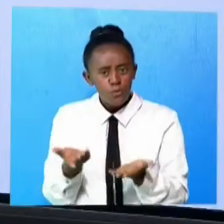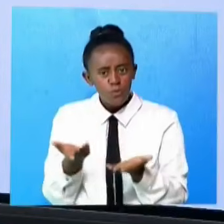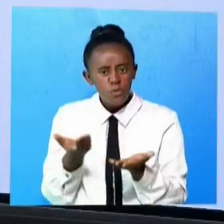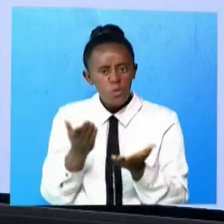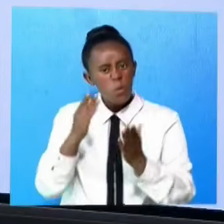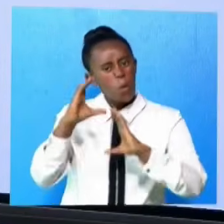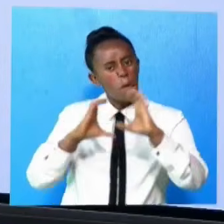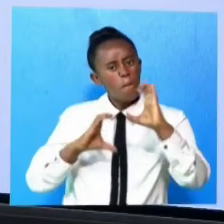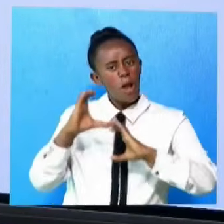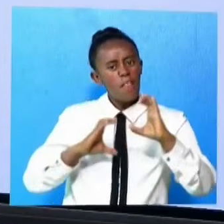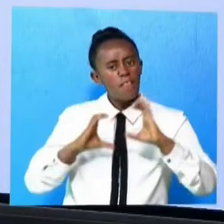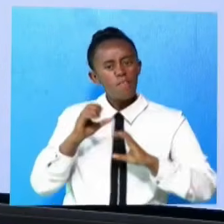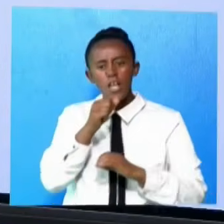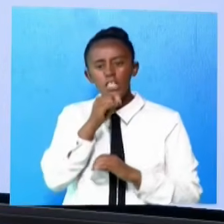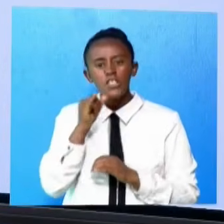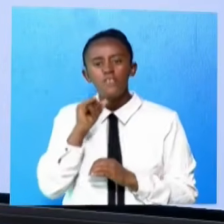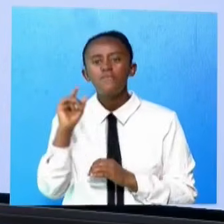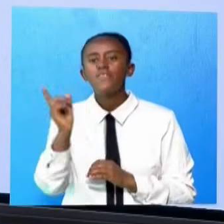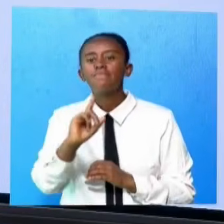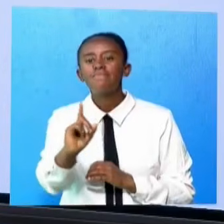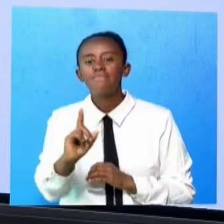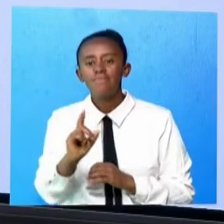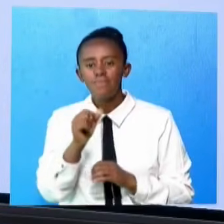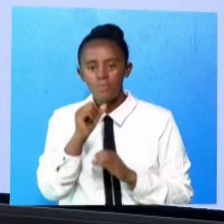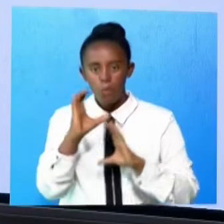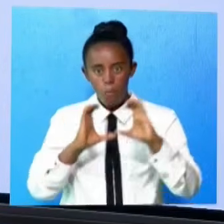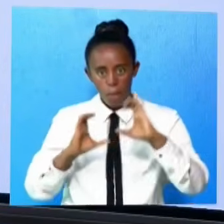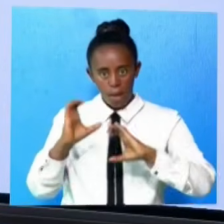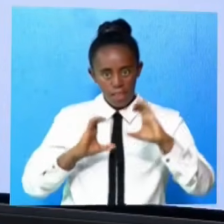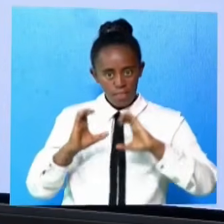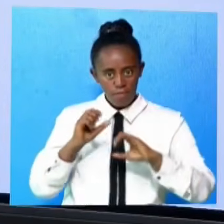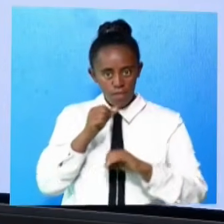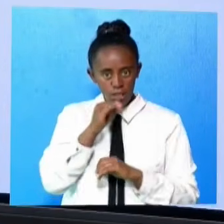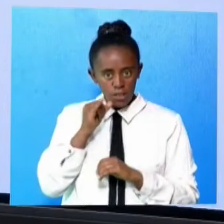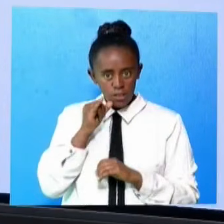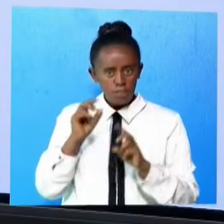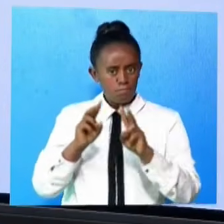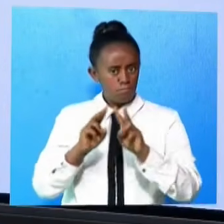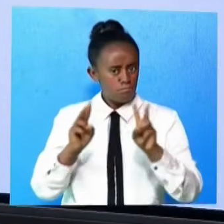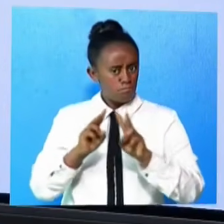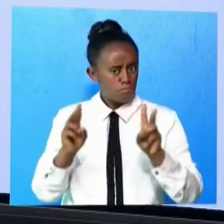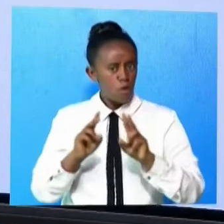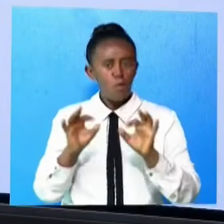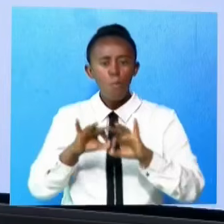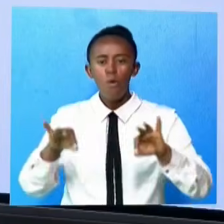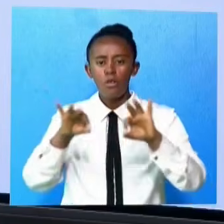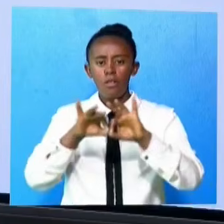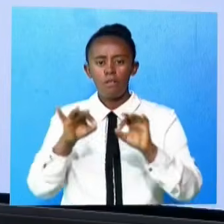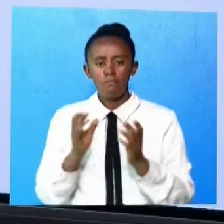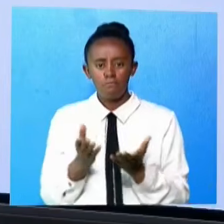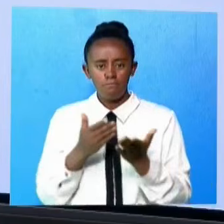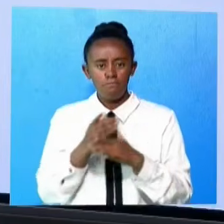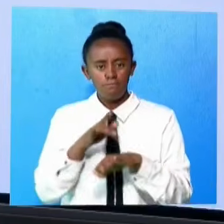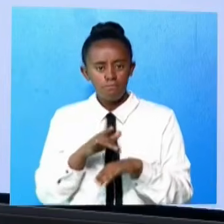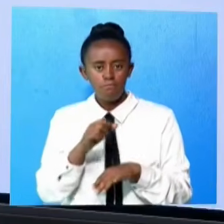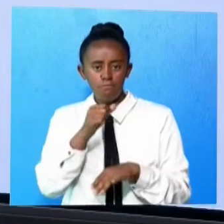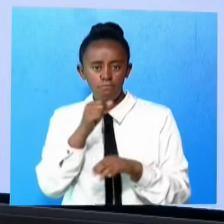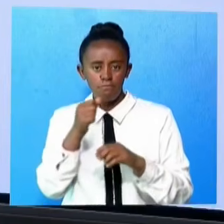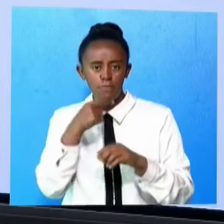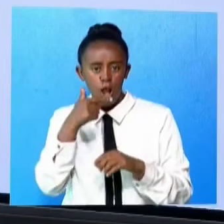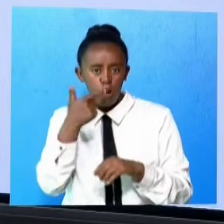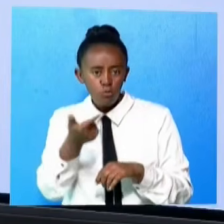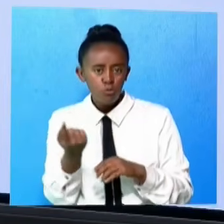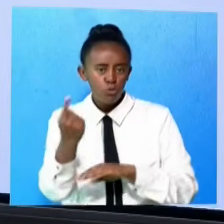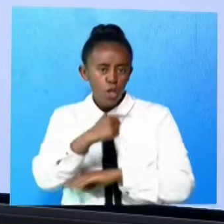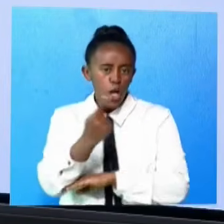comparative adjectives are? Comparative adjectives are very important part of the language speech that we usually use in our